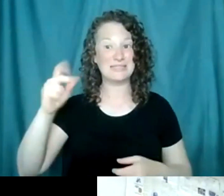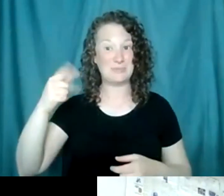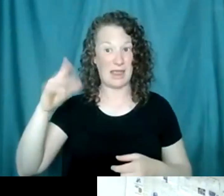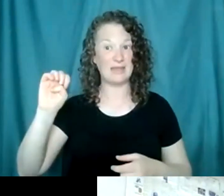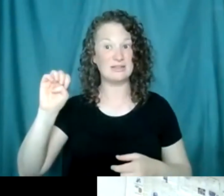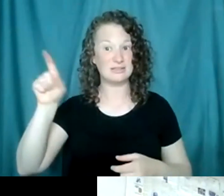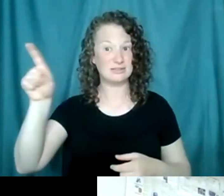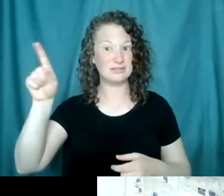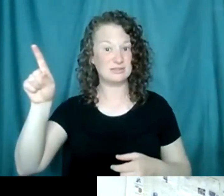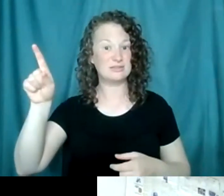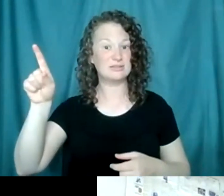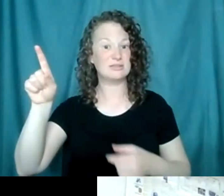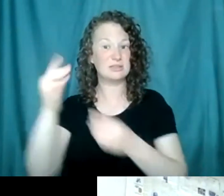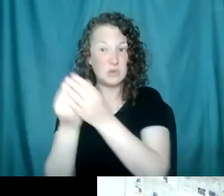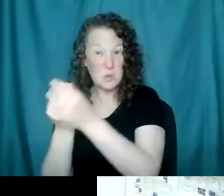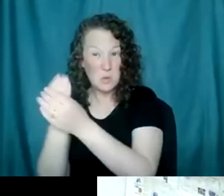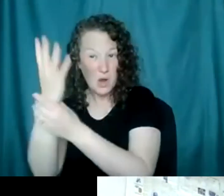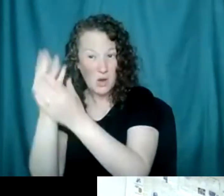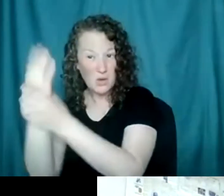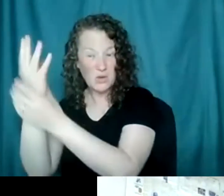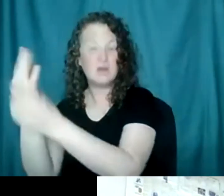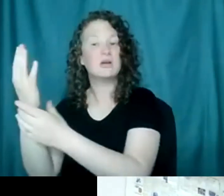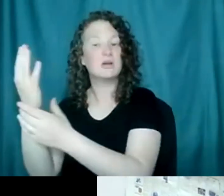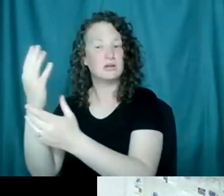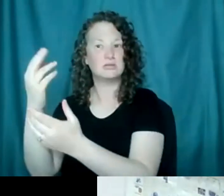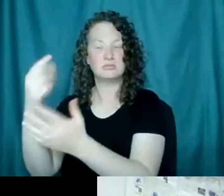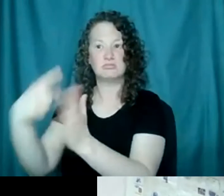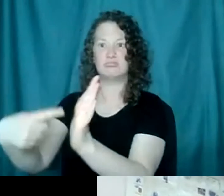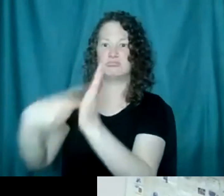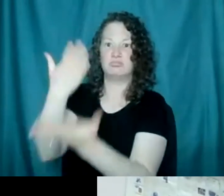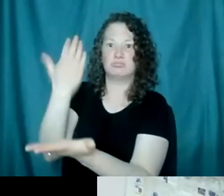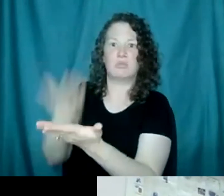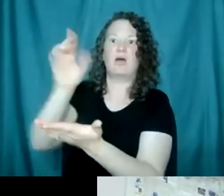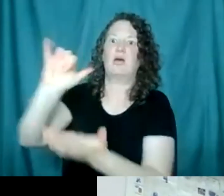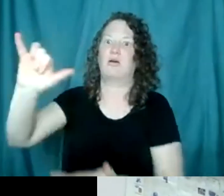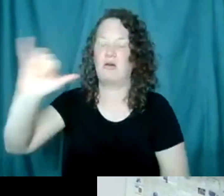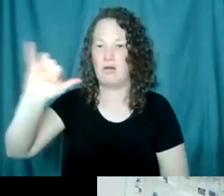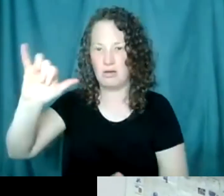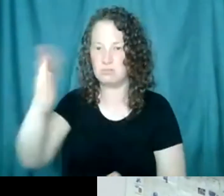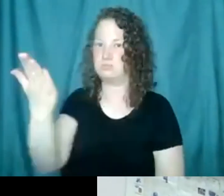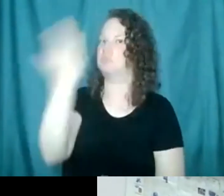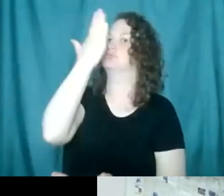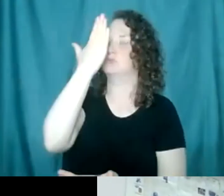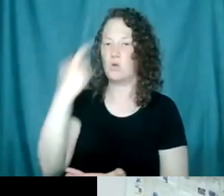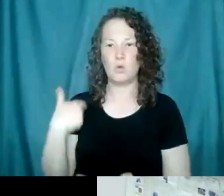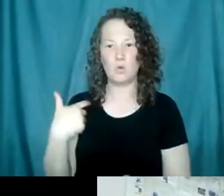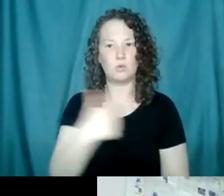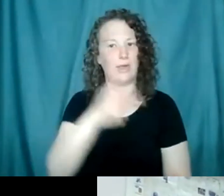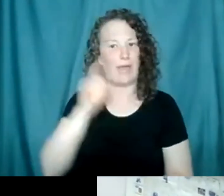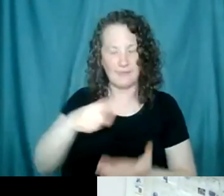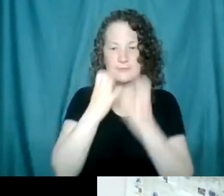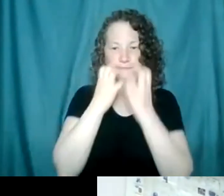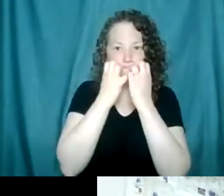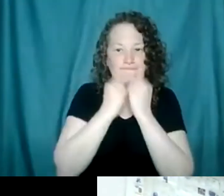is that we need to work to make sure we preserve, conserve, and restore our ecological systems here on